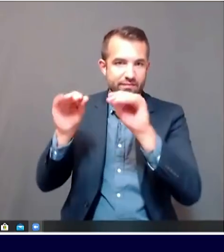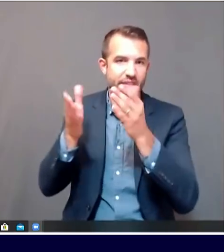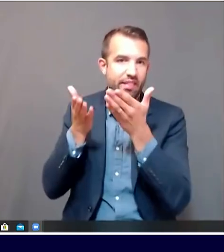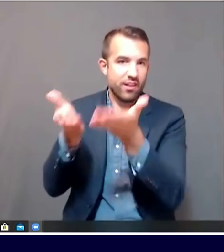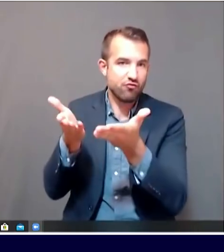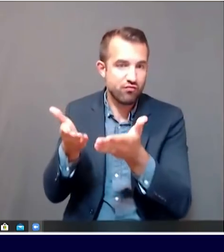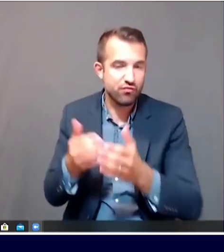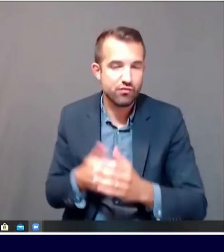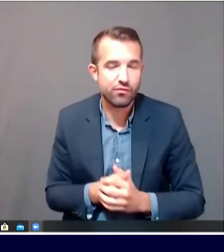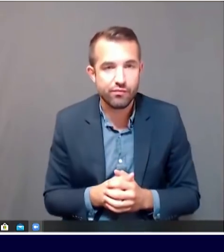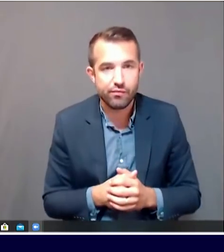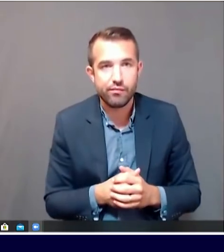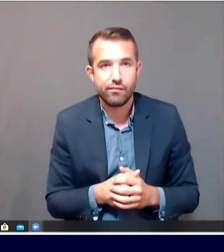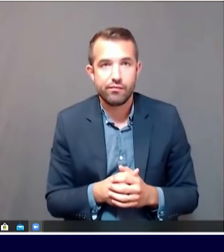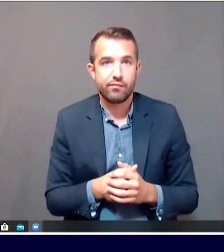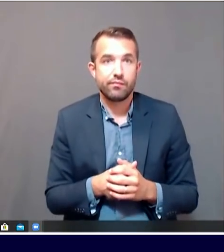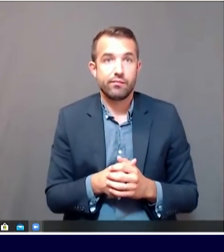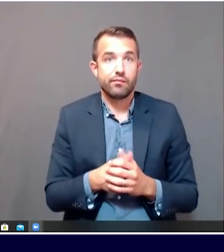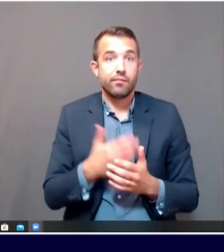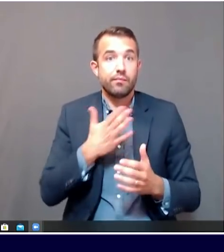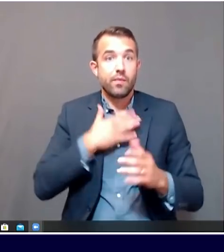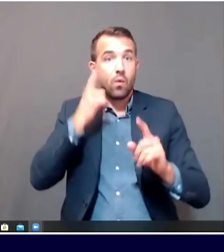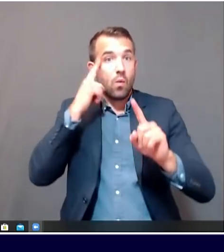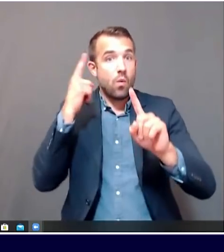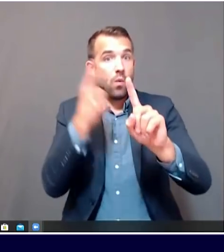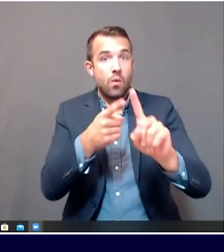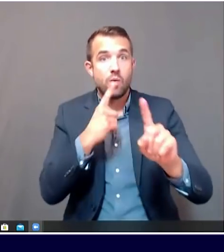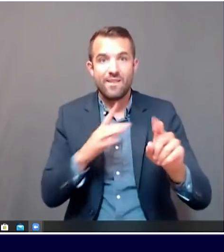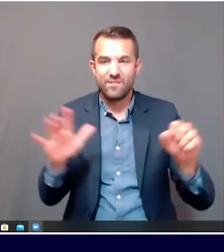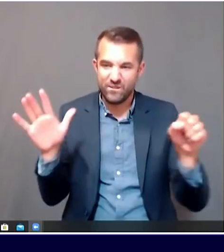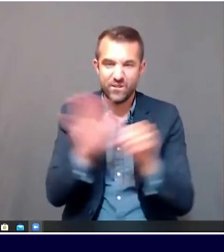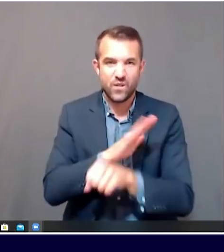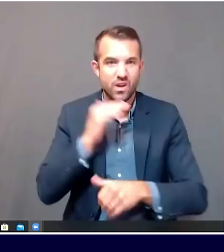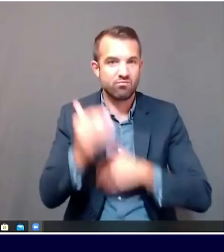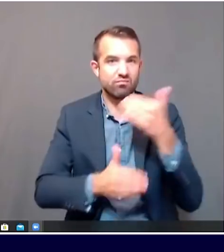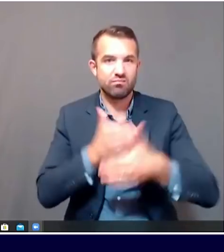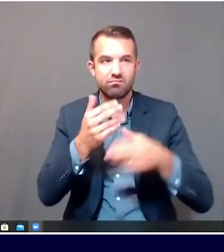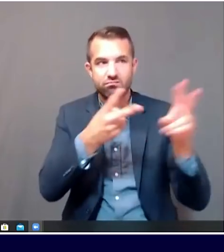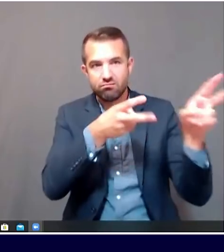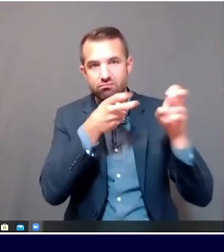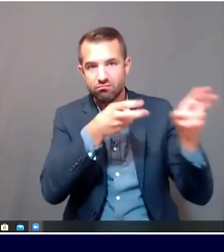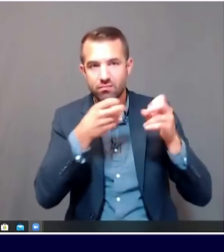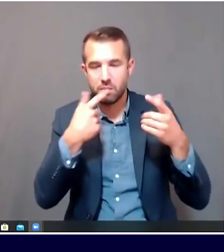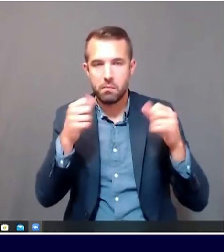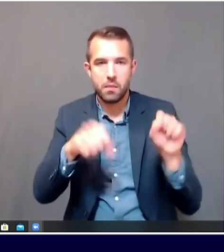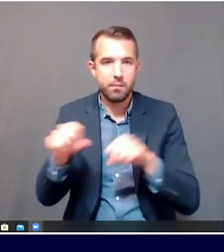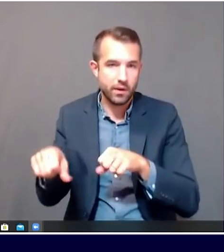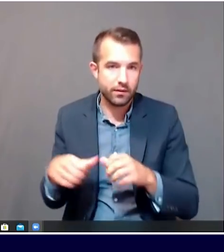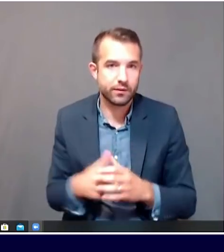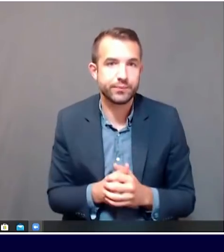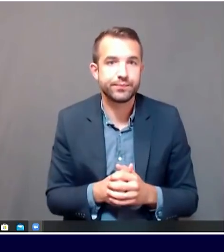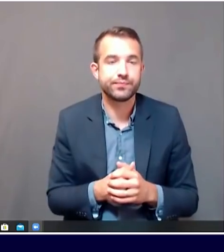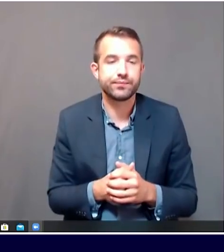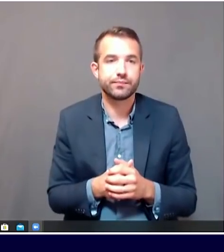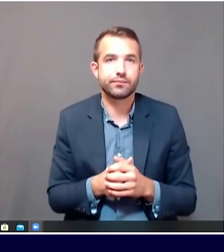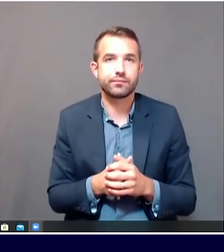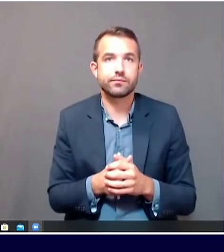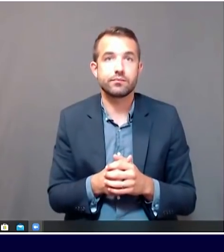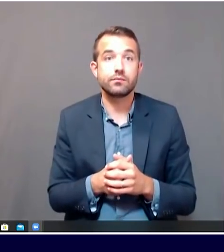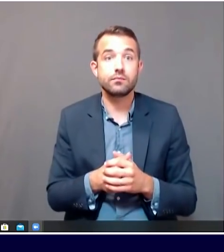platform. So our goal is to have that entire process done as quickly as possible after the diagnosis is delivered back to the